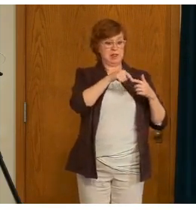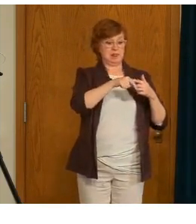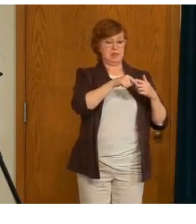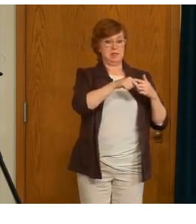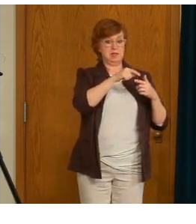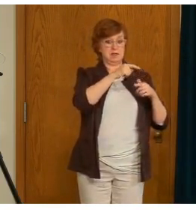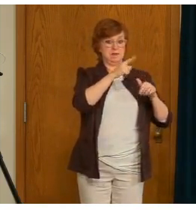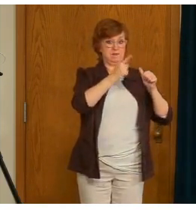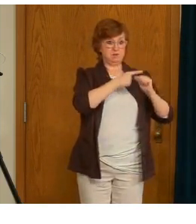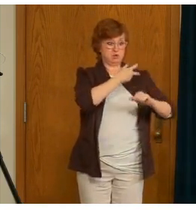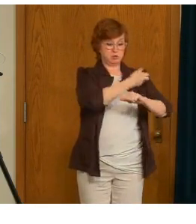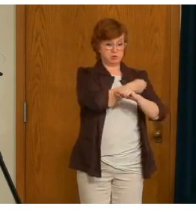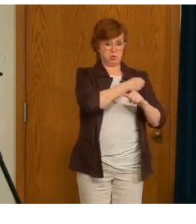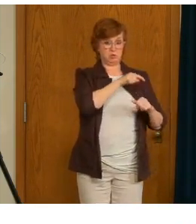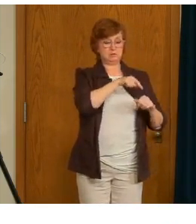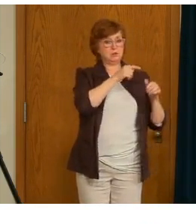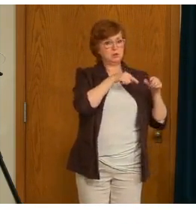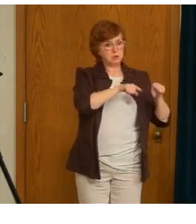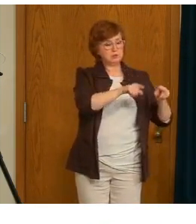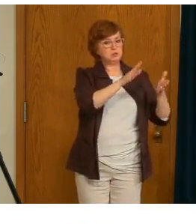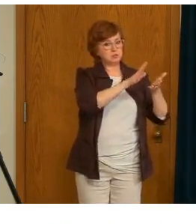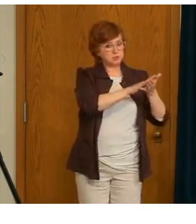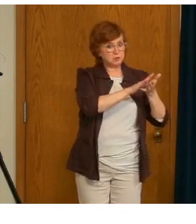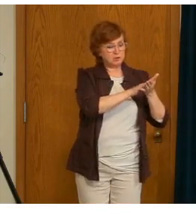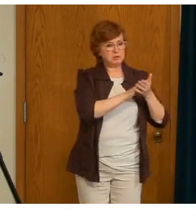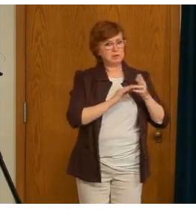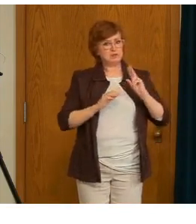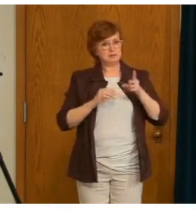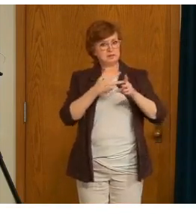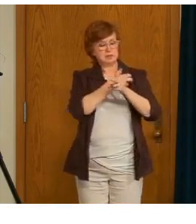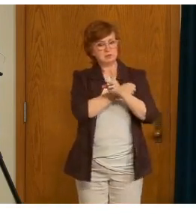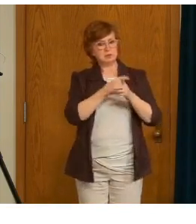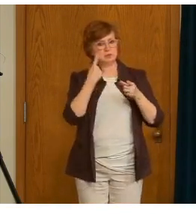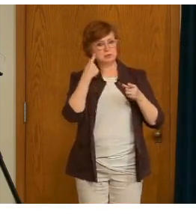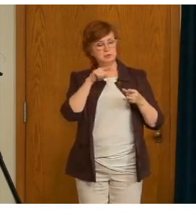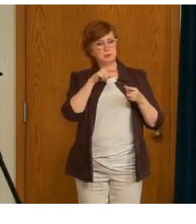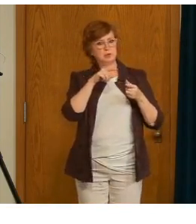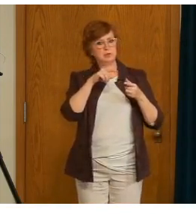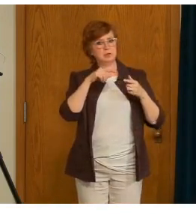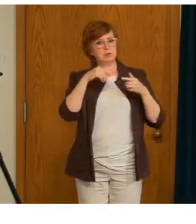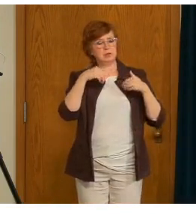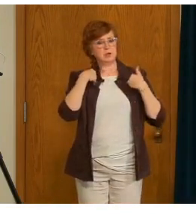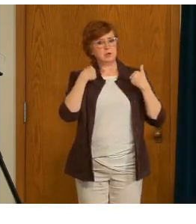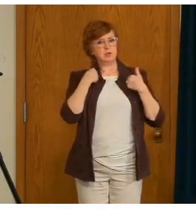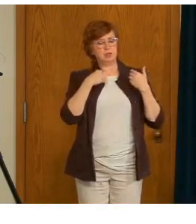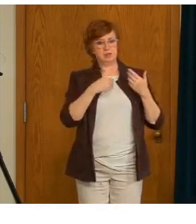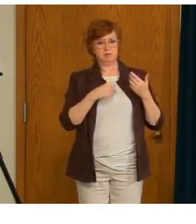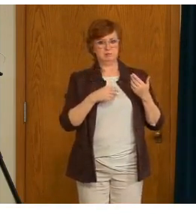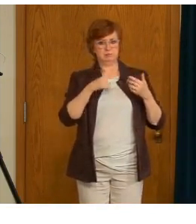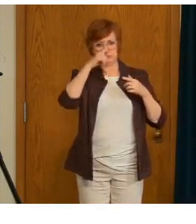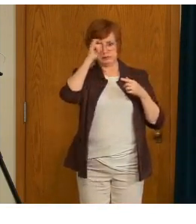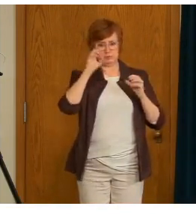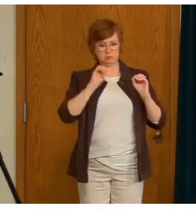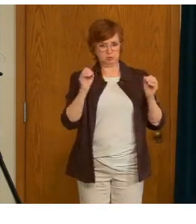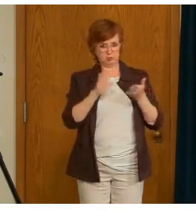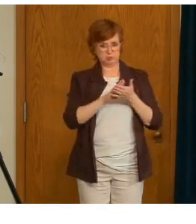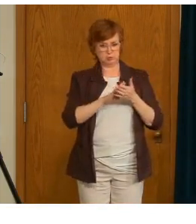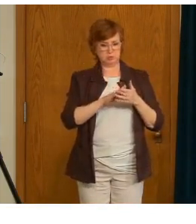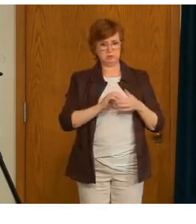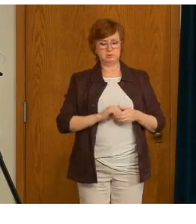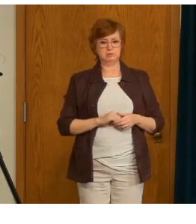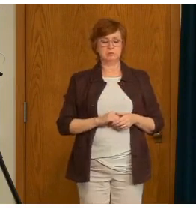the sequencing is going to work for their second dose in the summer when schools are presumably not operating? Well, there'll be